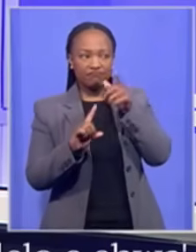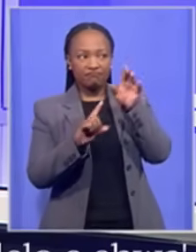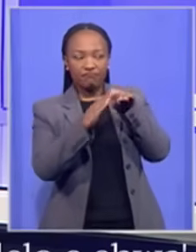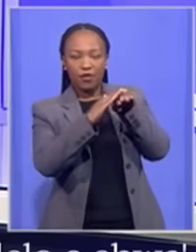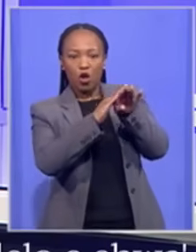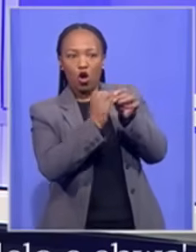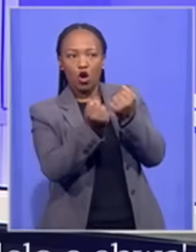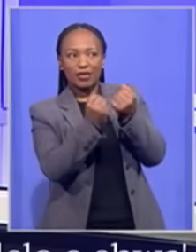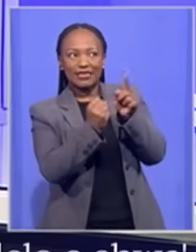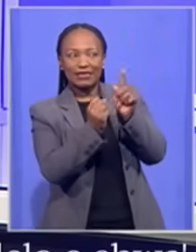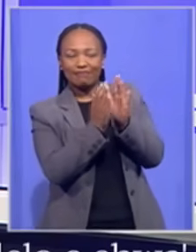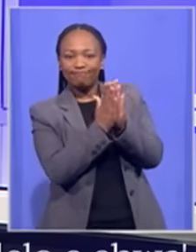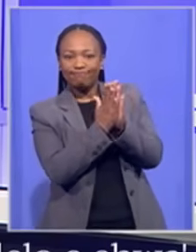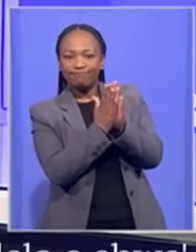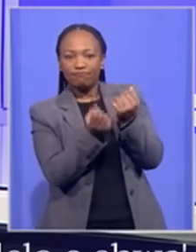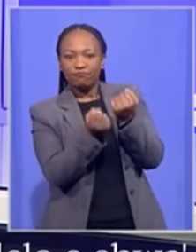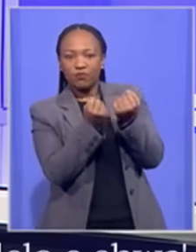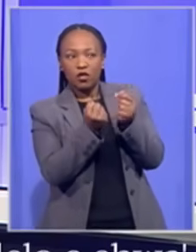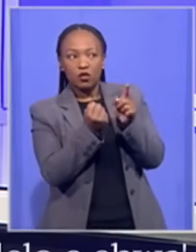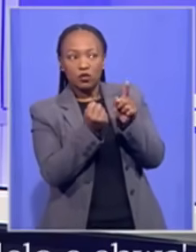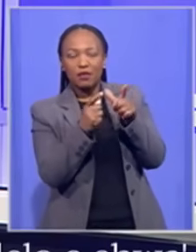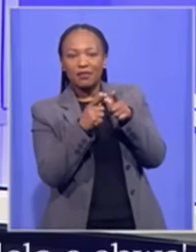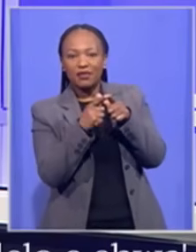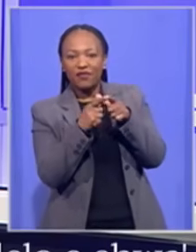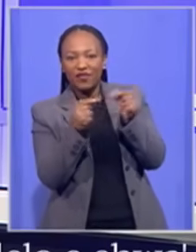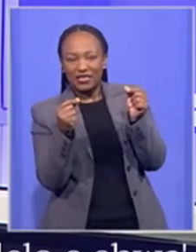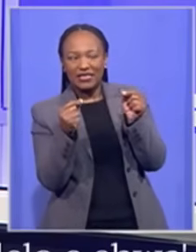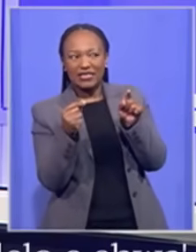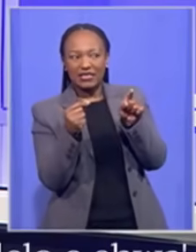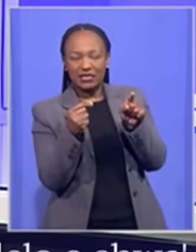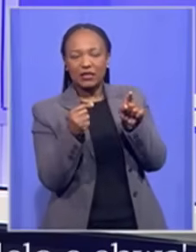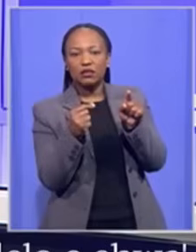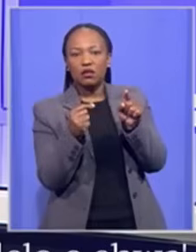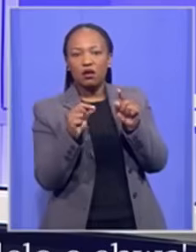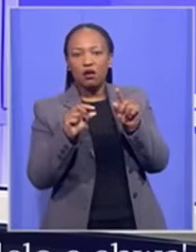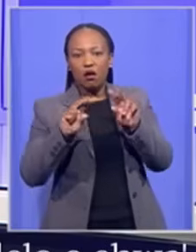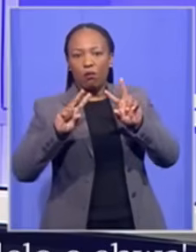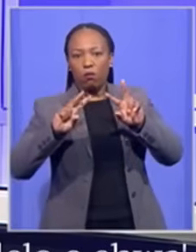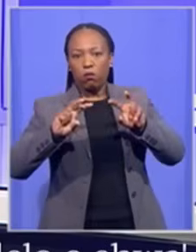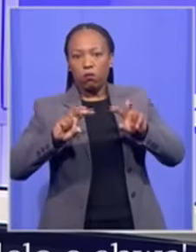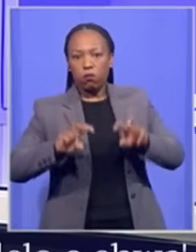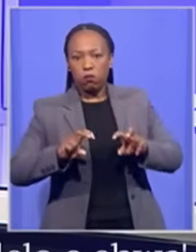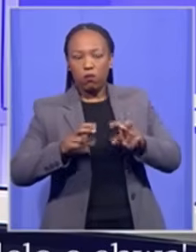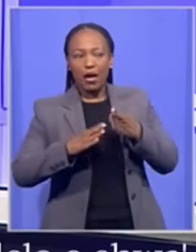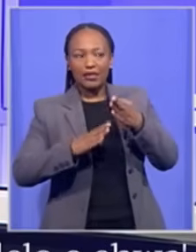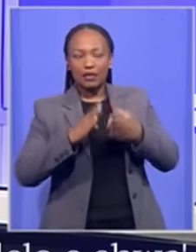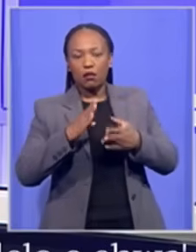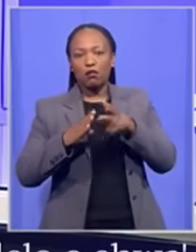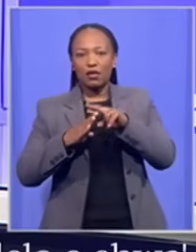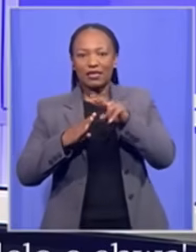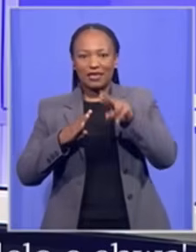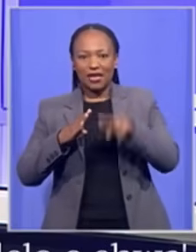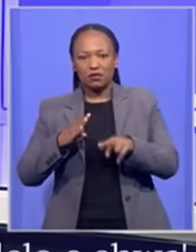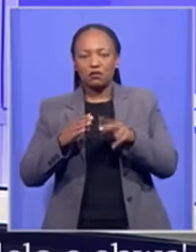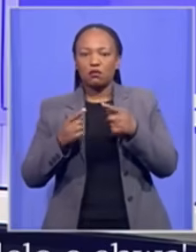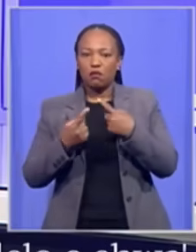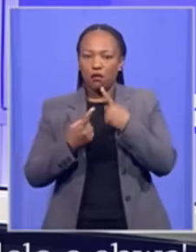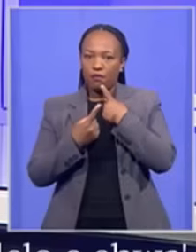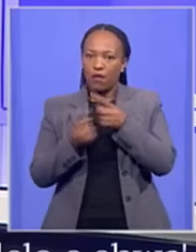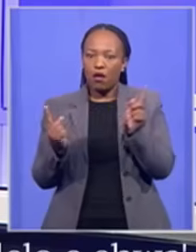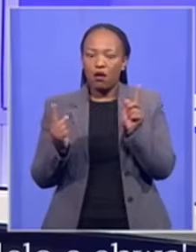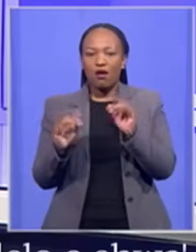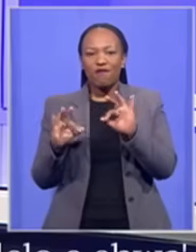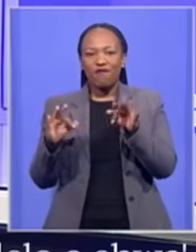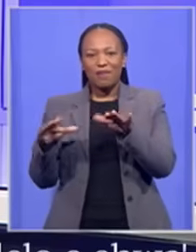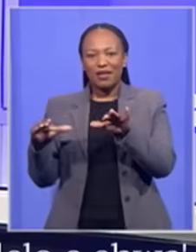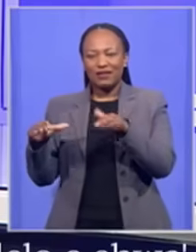go kgopela gore kgoro e fege molato woo go ba go fihla ge khomišene ya dinyakišišo e ntšha dipoelo. Malapa le batswasetlhabelo ba thulana le seo